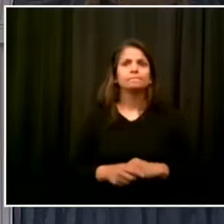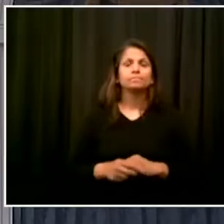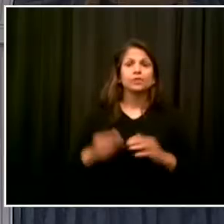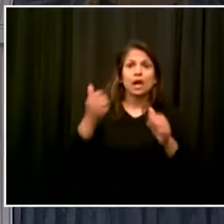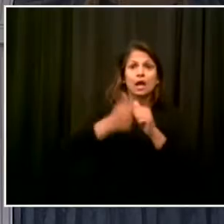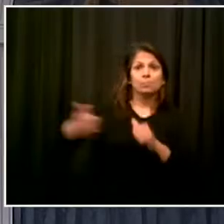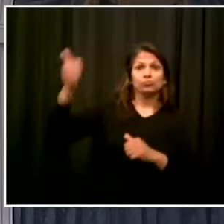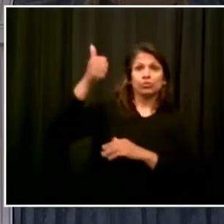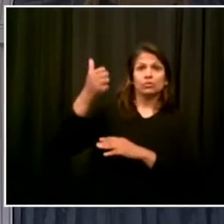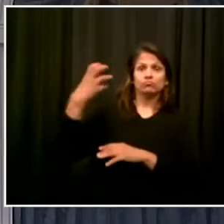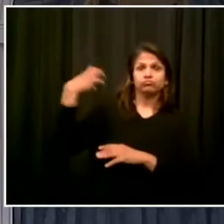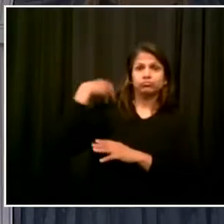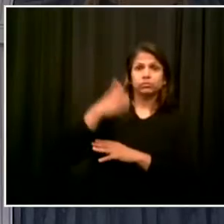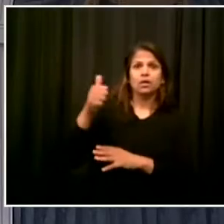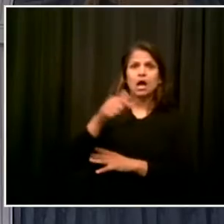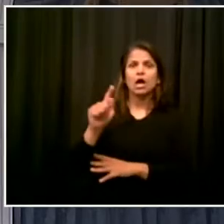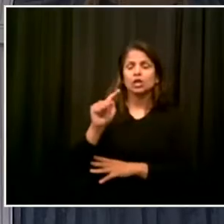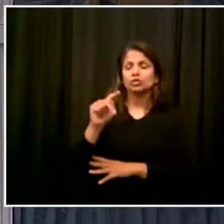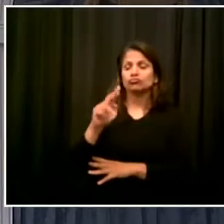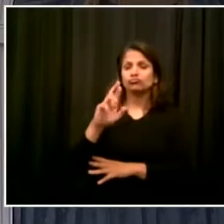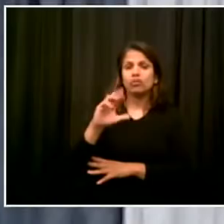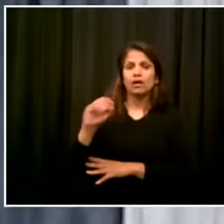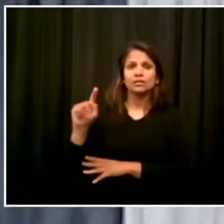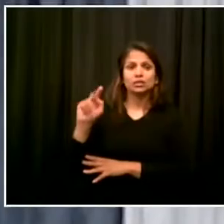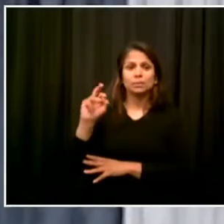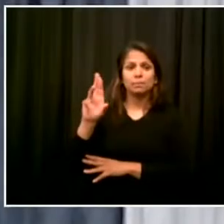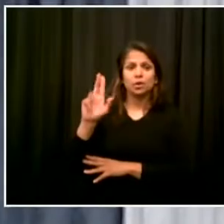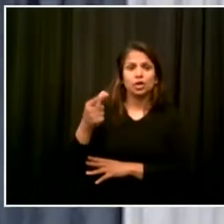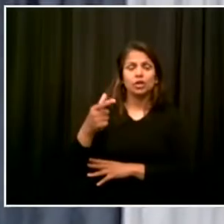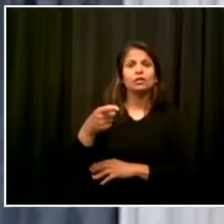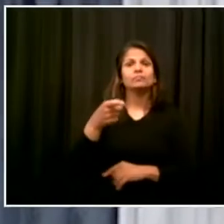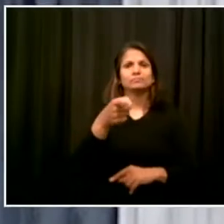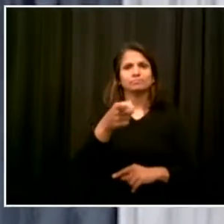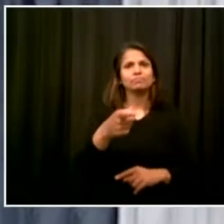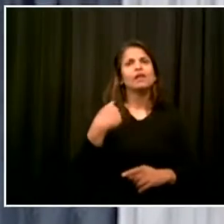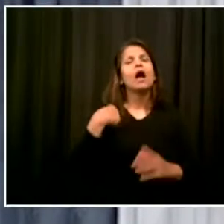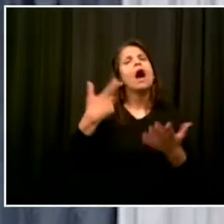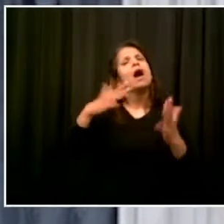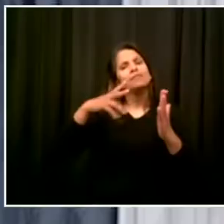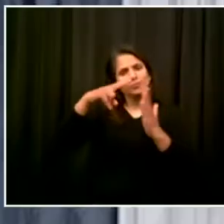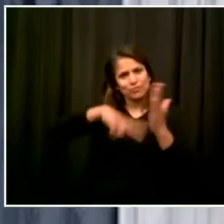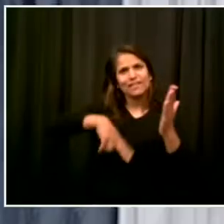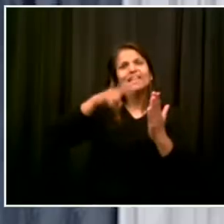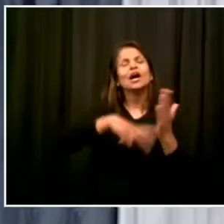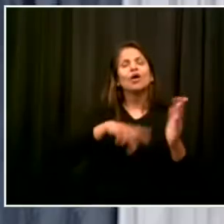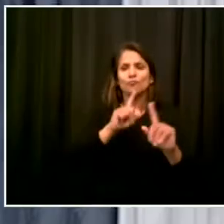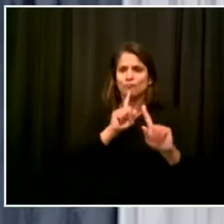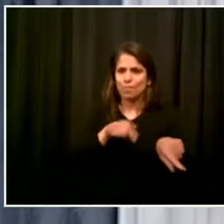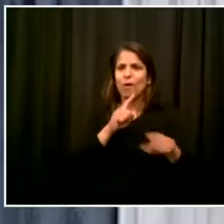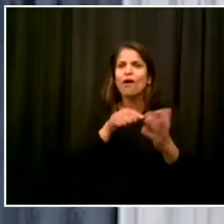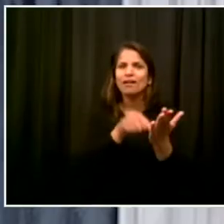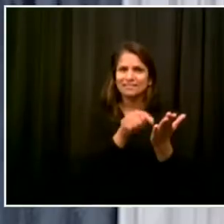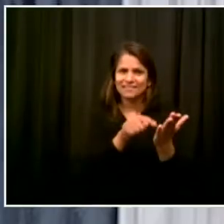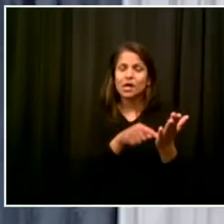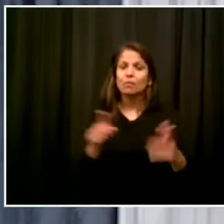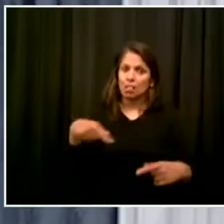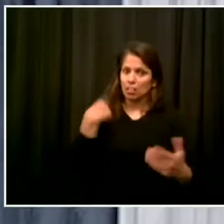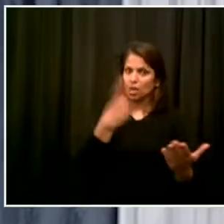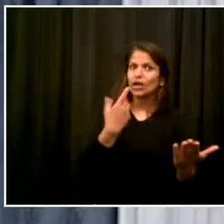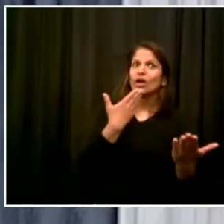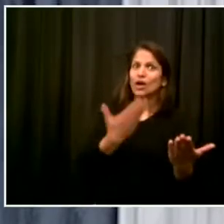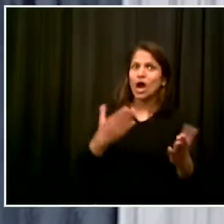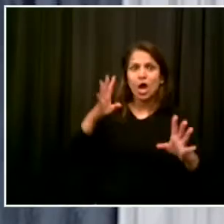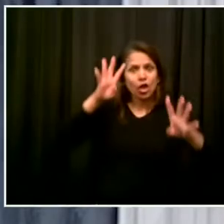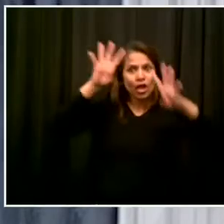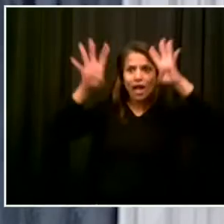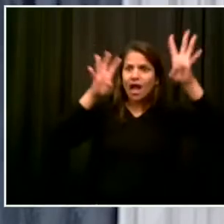this. Clearly, we have some pinch points at the East River bridges, and particularly the Brooklyn and the Queensboro, where bikes don't have their own